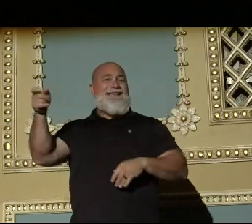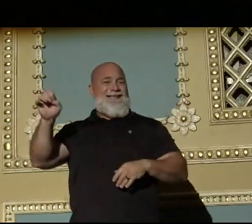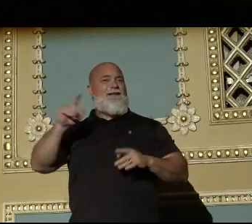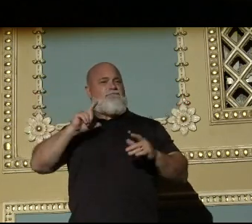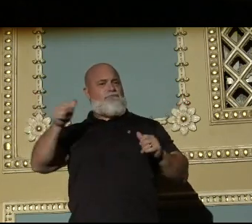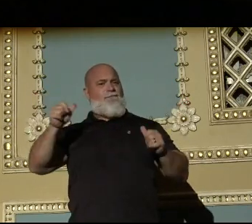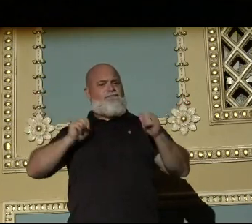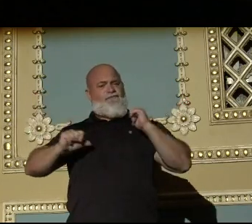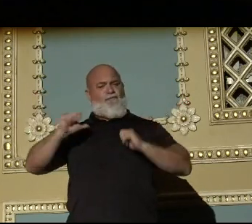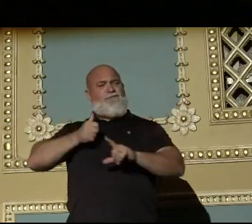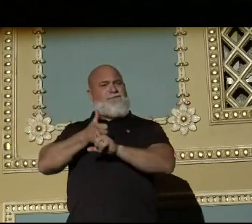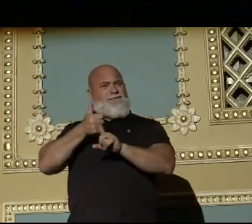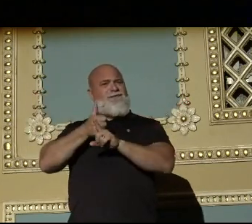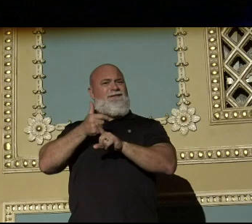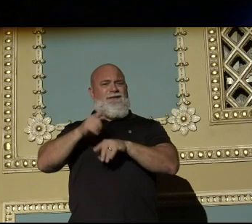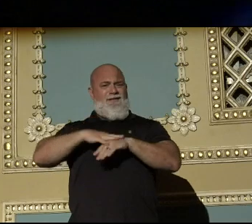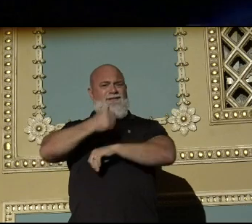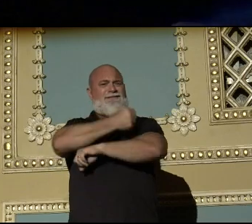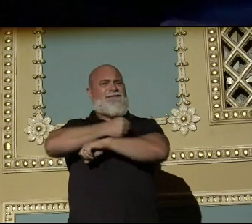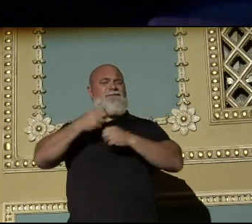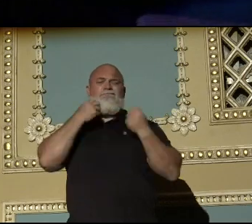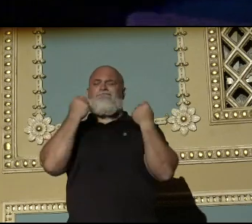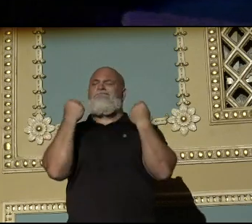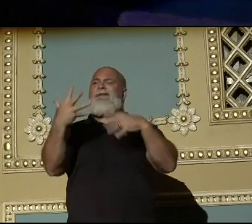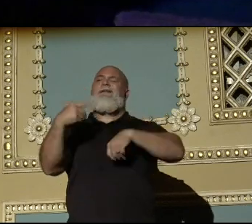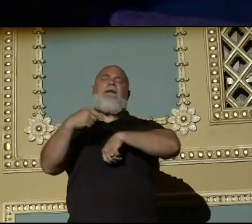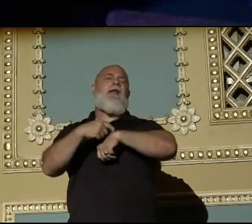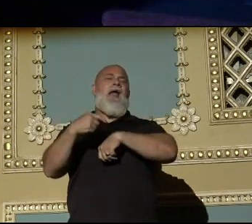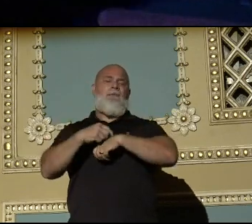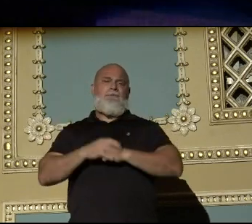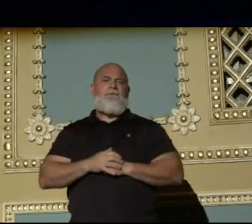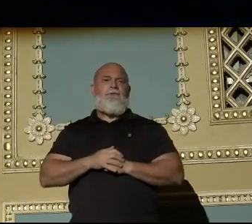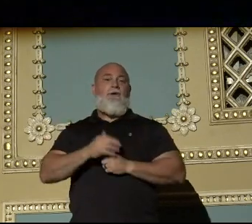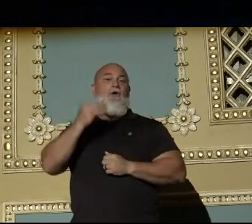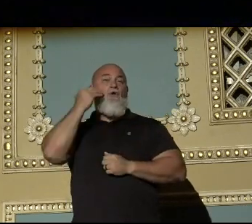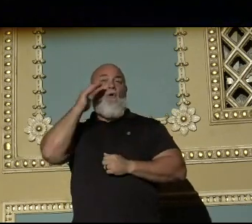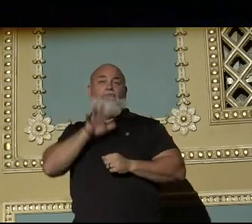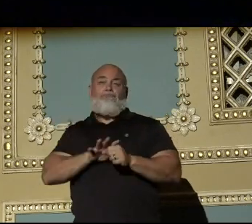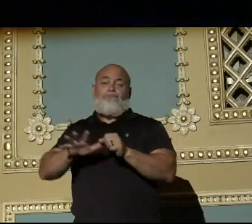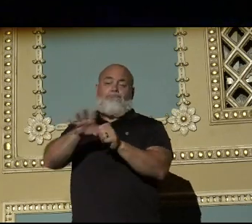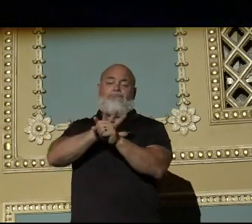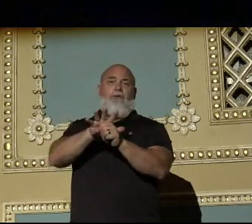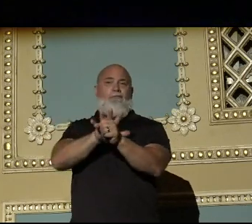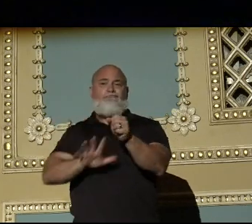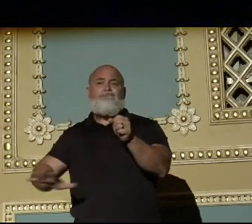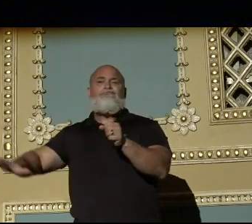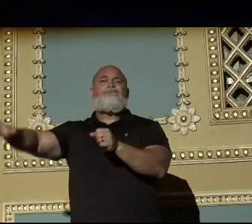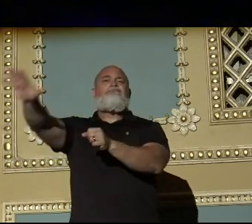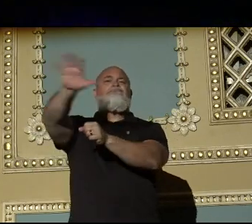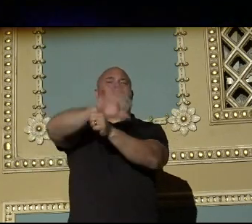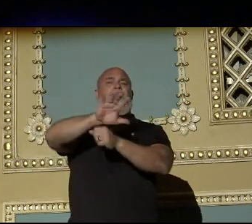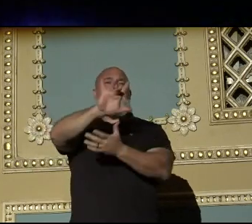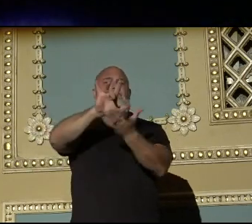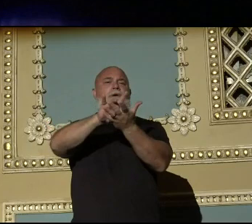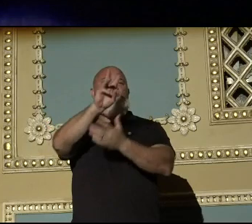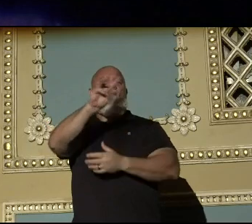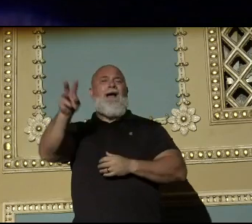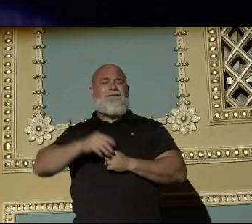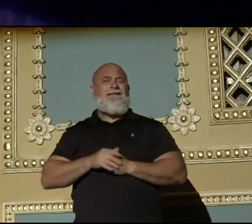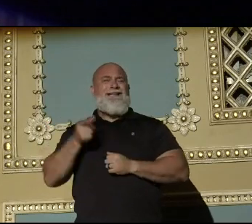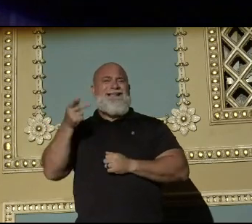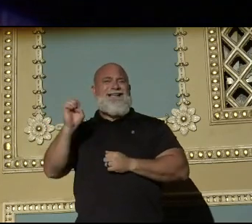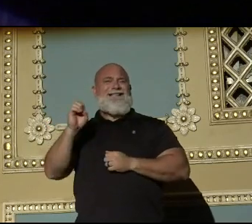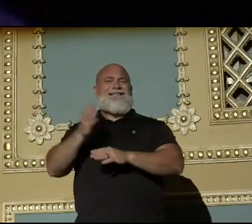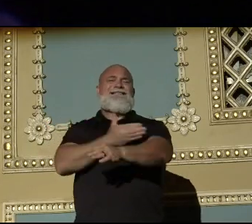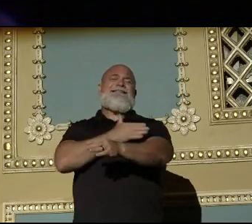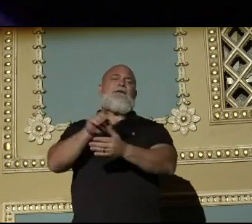is a performer. He's been on this stage many times. Known through this region and throughout the Midwest, he is